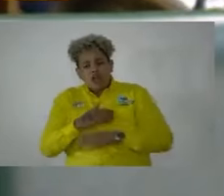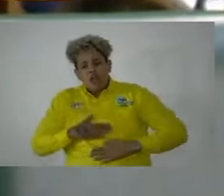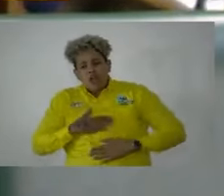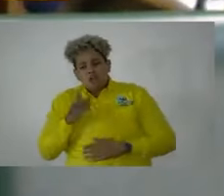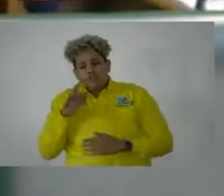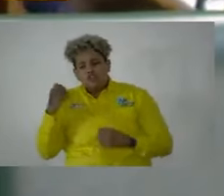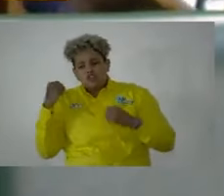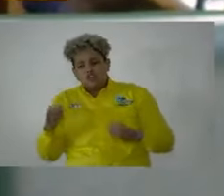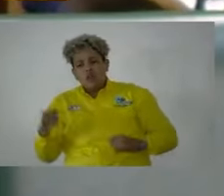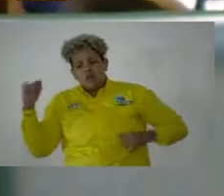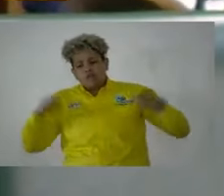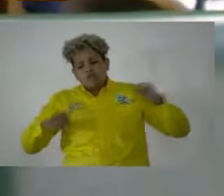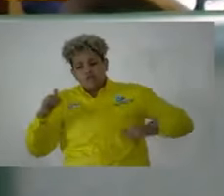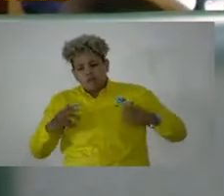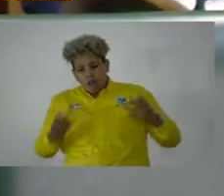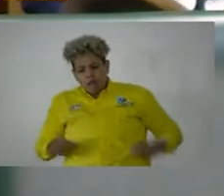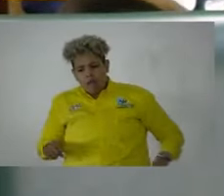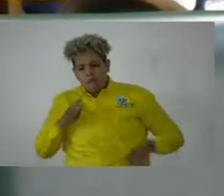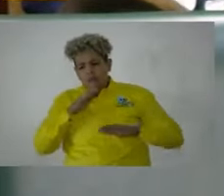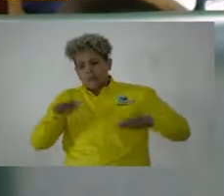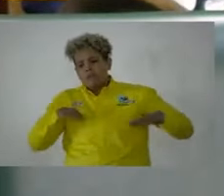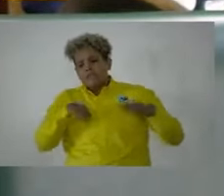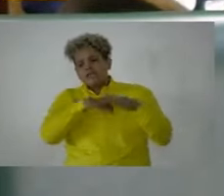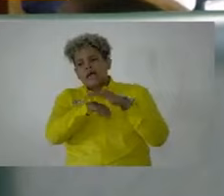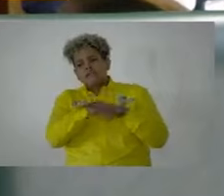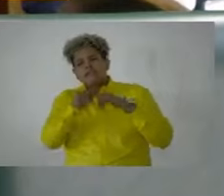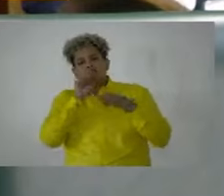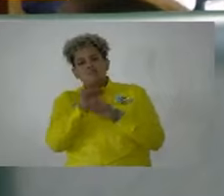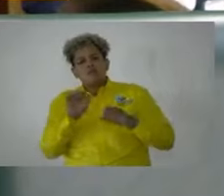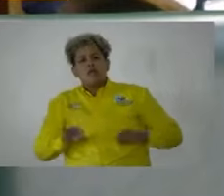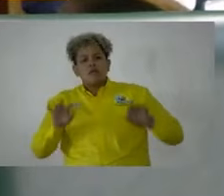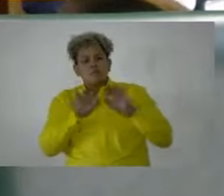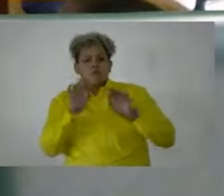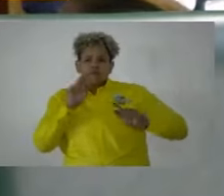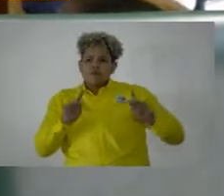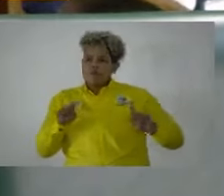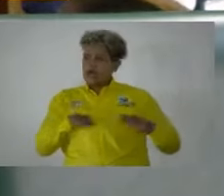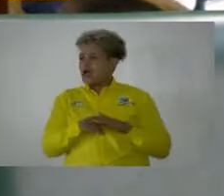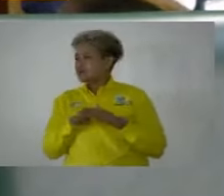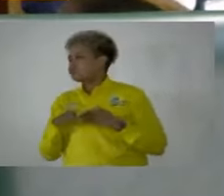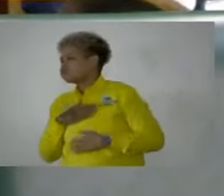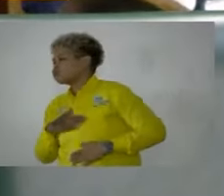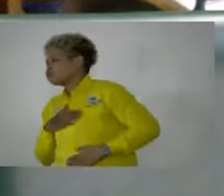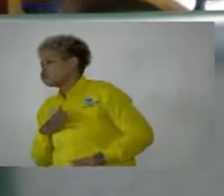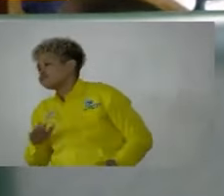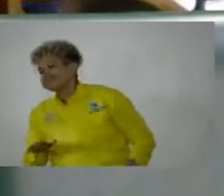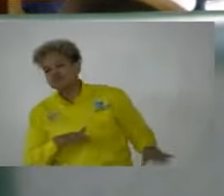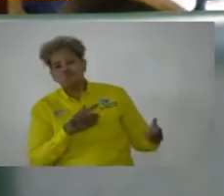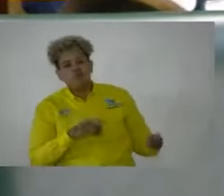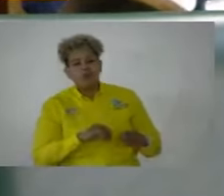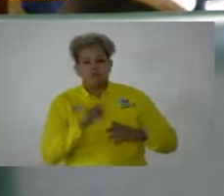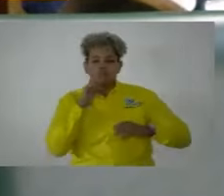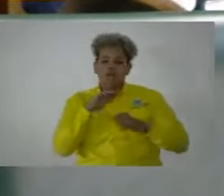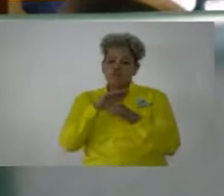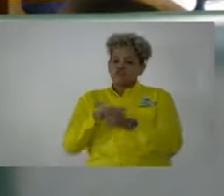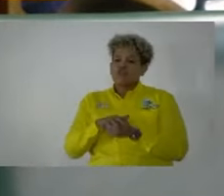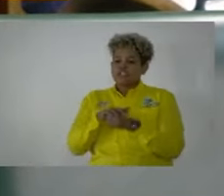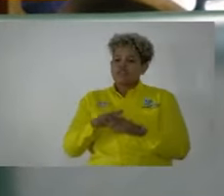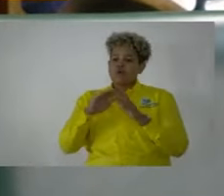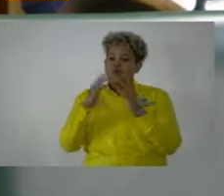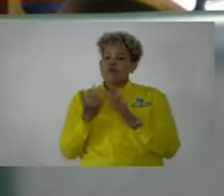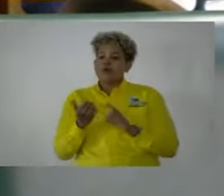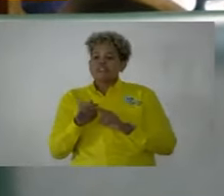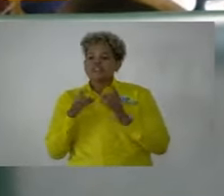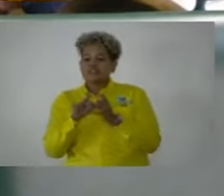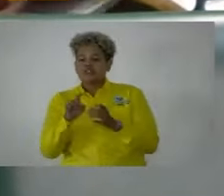strong tourism industry. Beach access is important for our people's recreation and leisure in a stressful world.